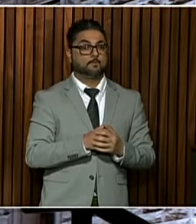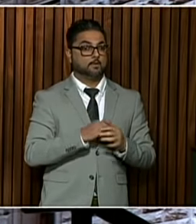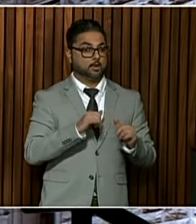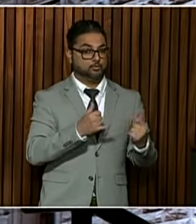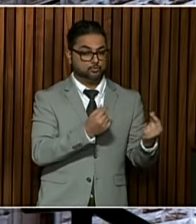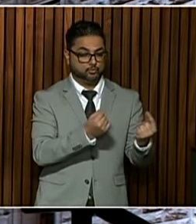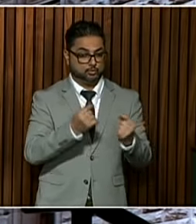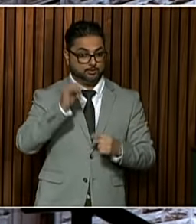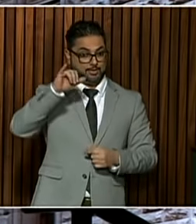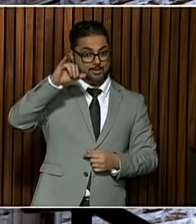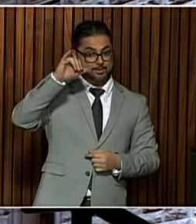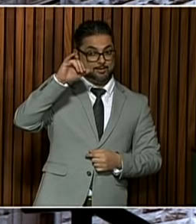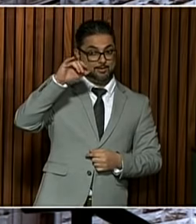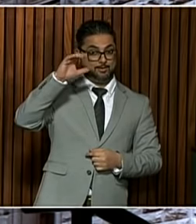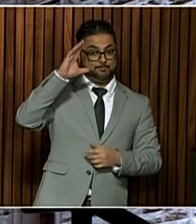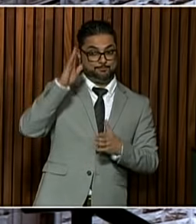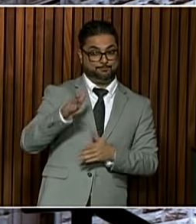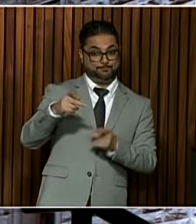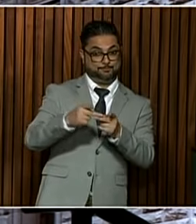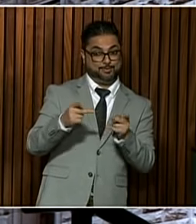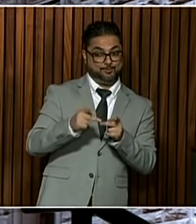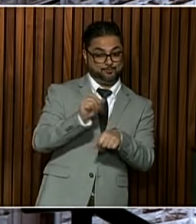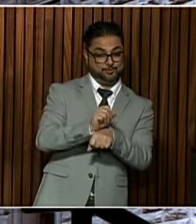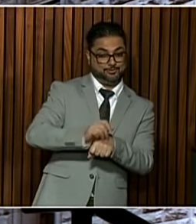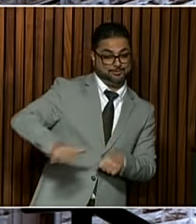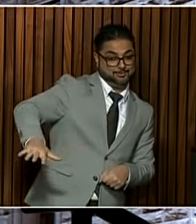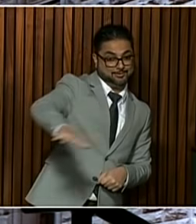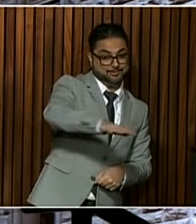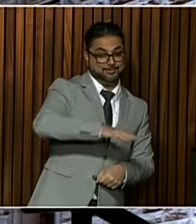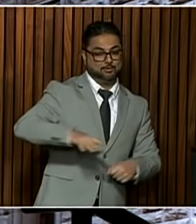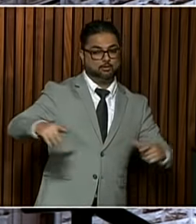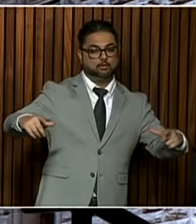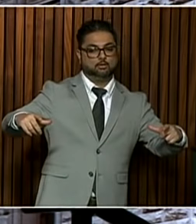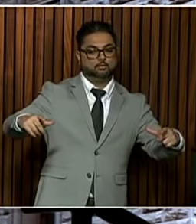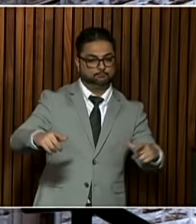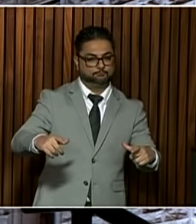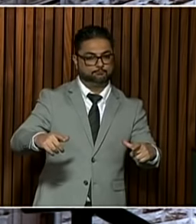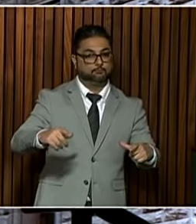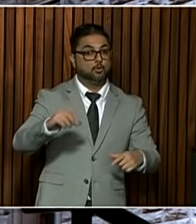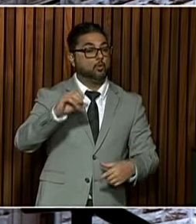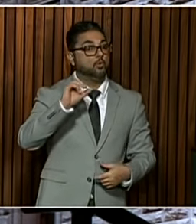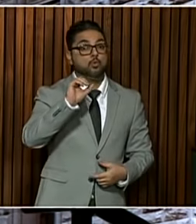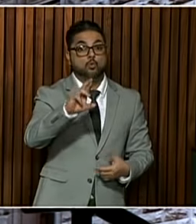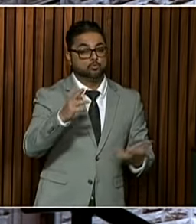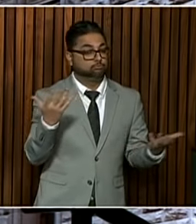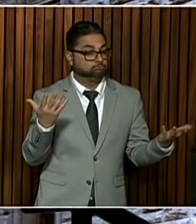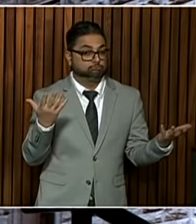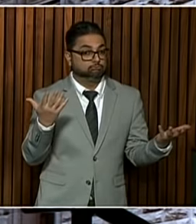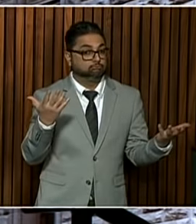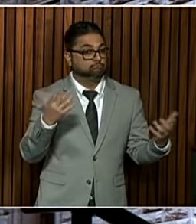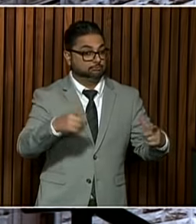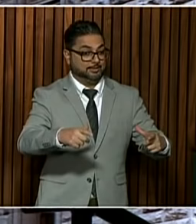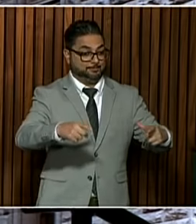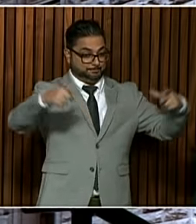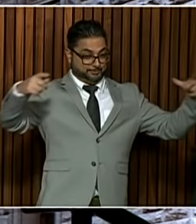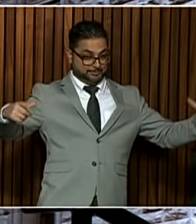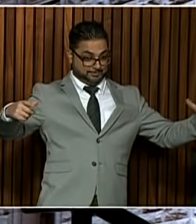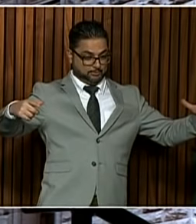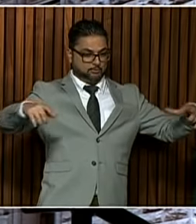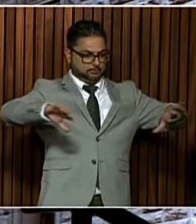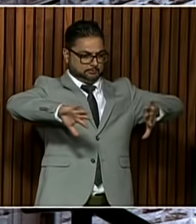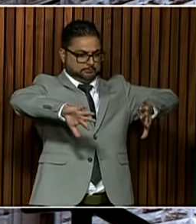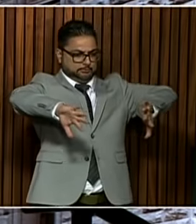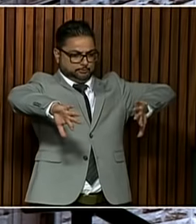workplace area, that people are not in close contact. They could do things more virtually, order online. So there's various